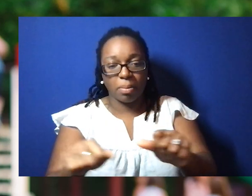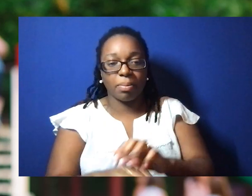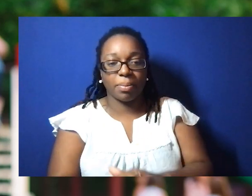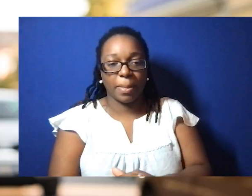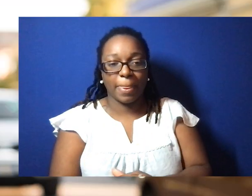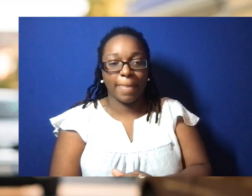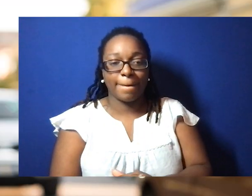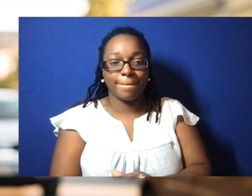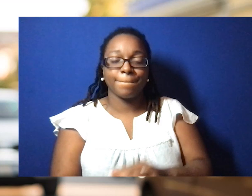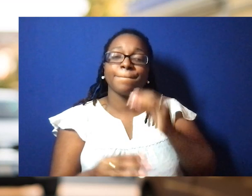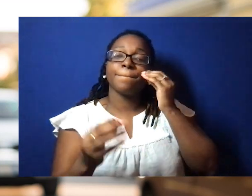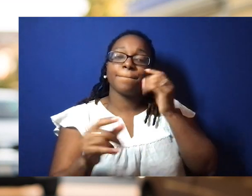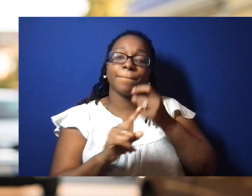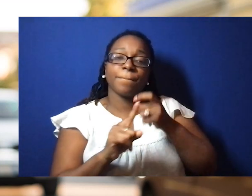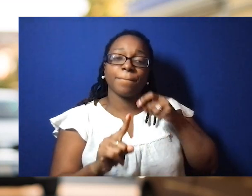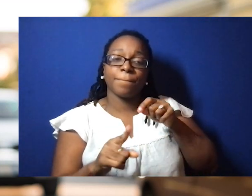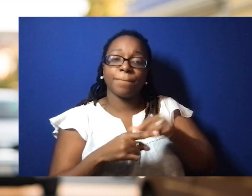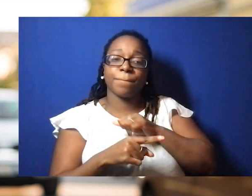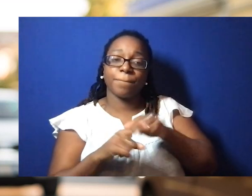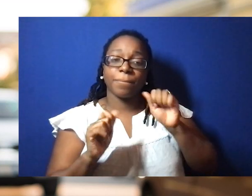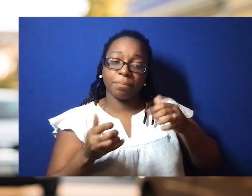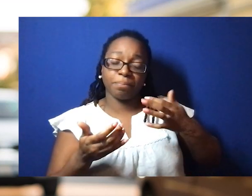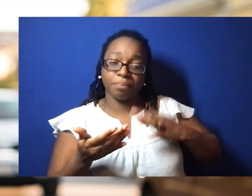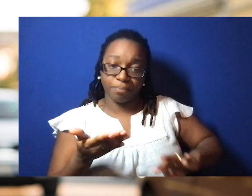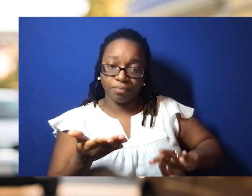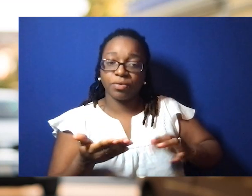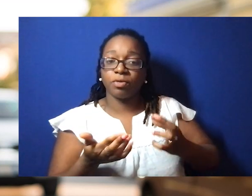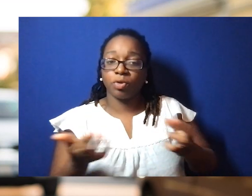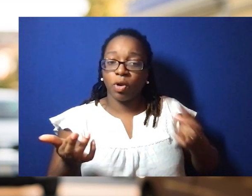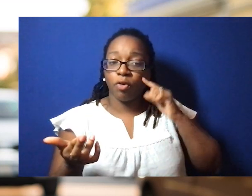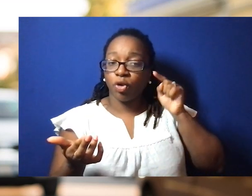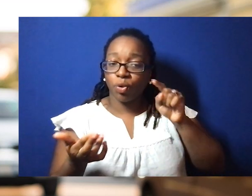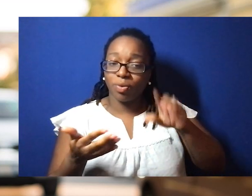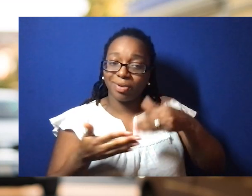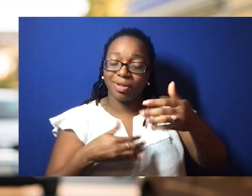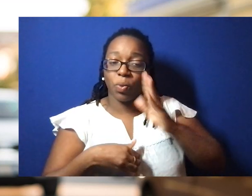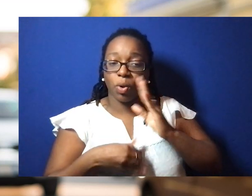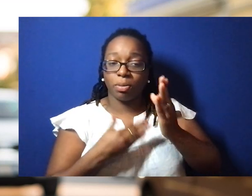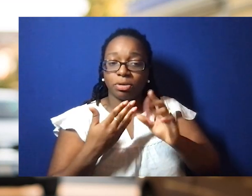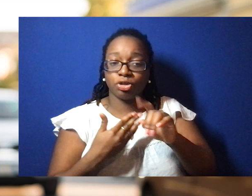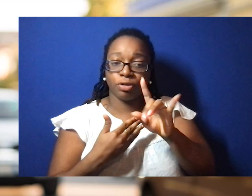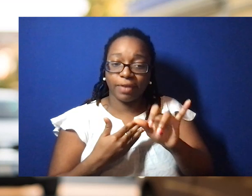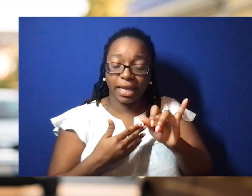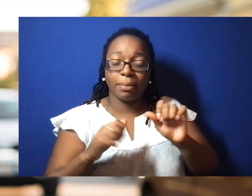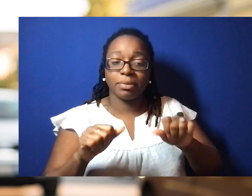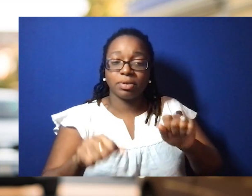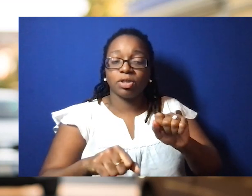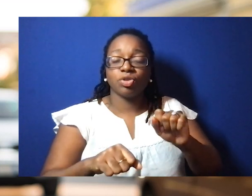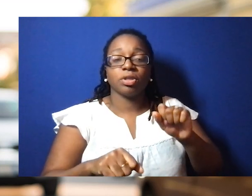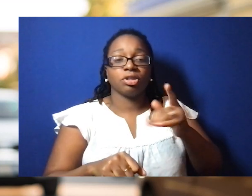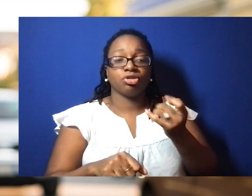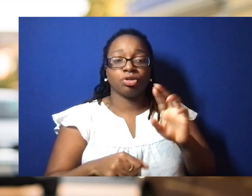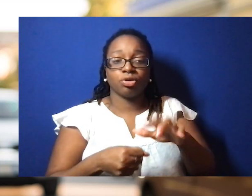impossible. Information from this training can be a useful resource the next time you are surveying a potential shelter